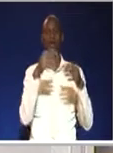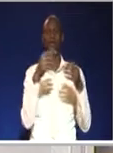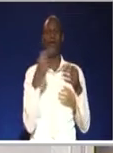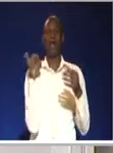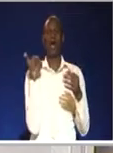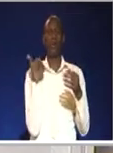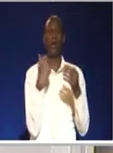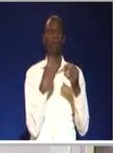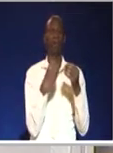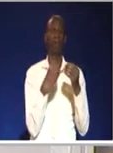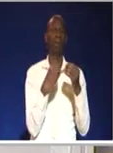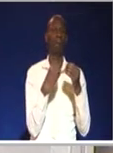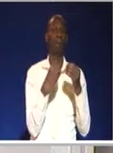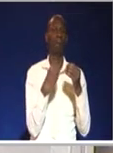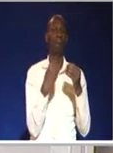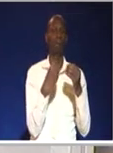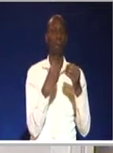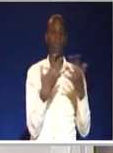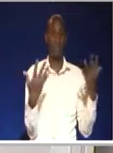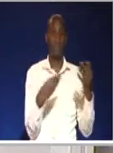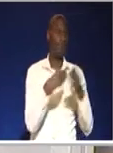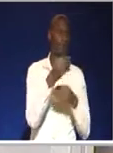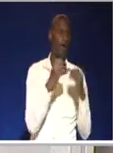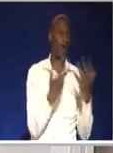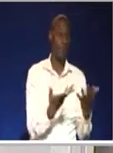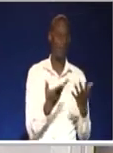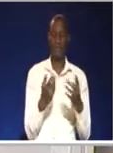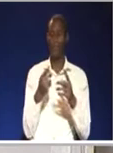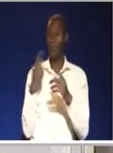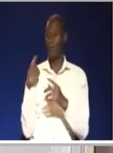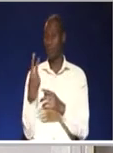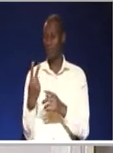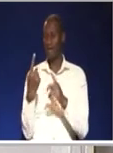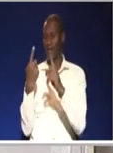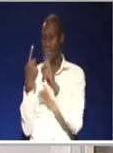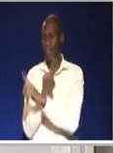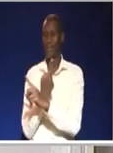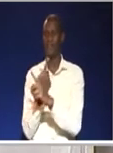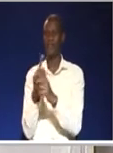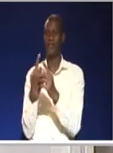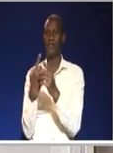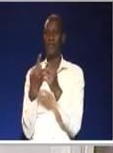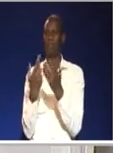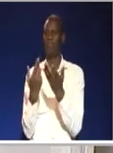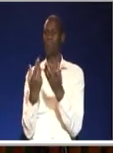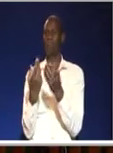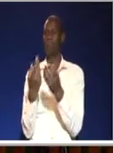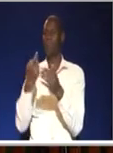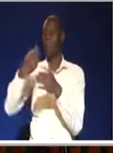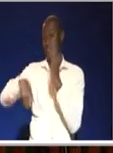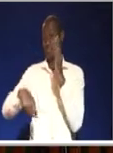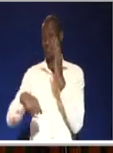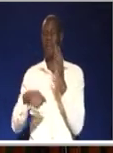quantities bought, and two, different prices. So a